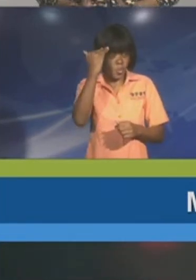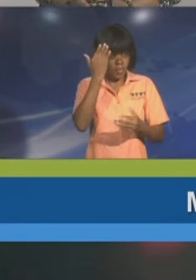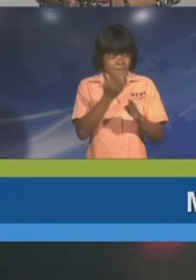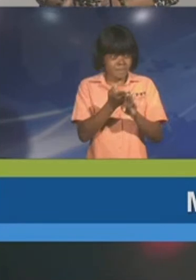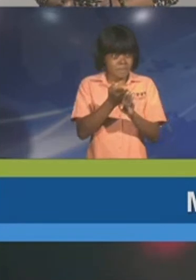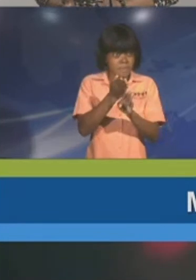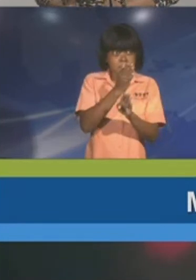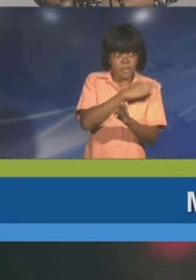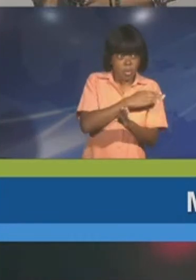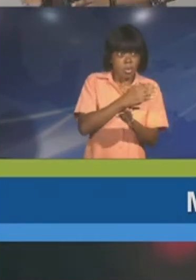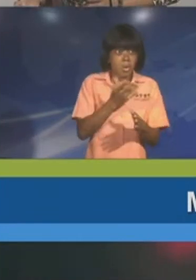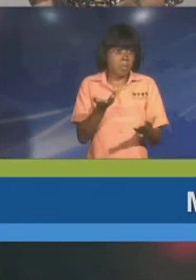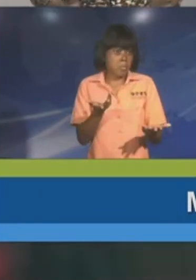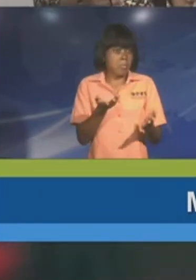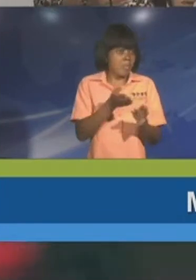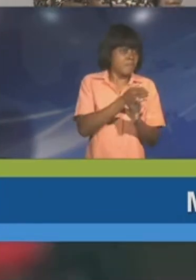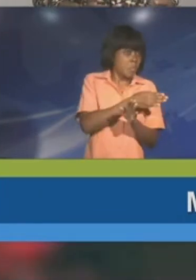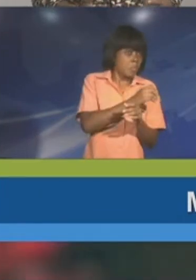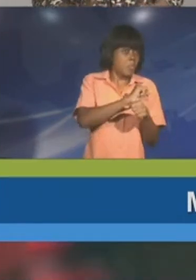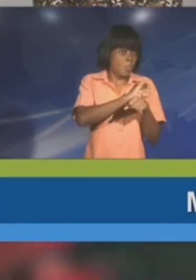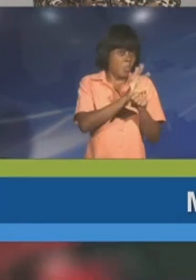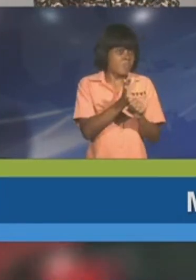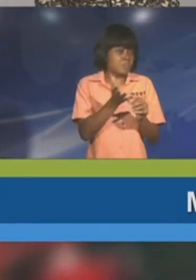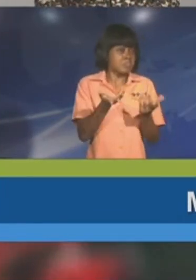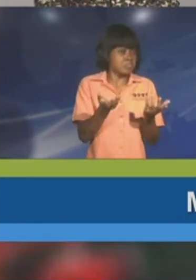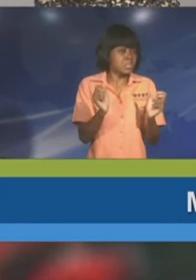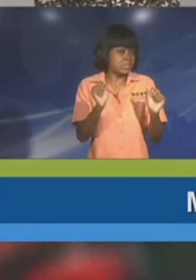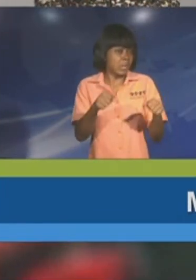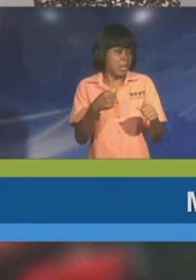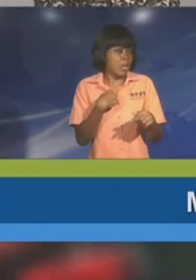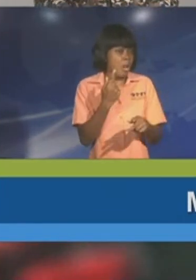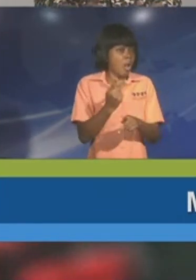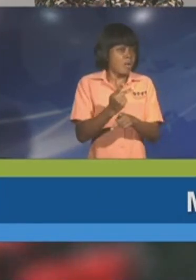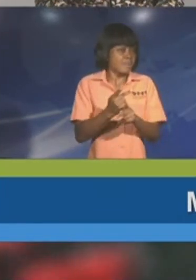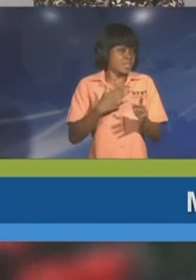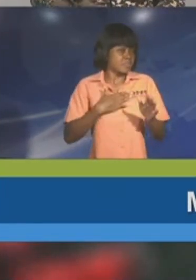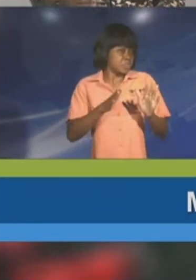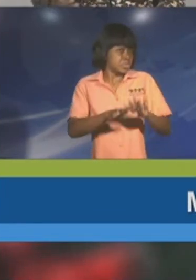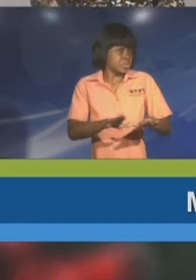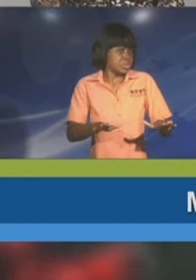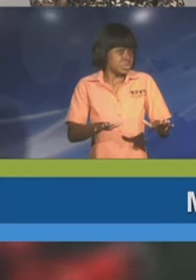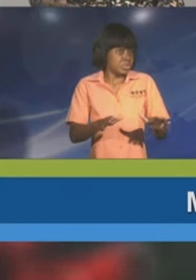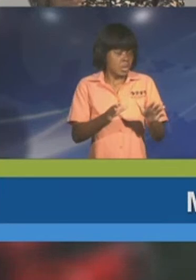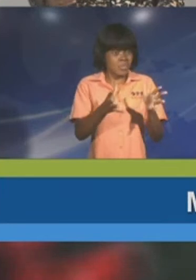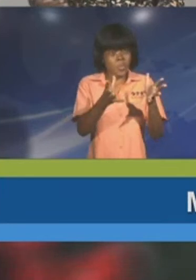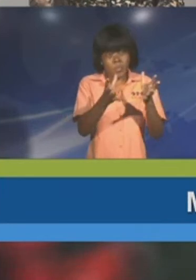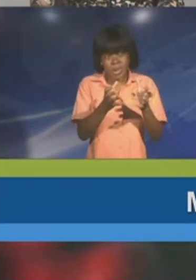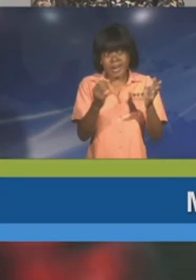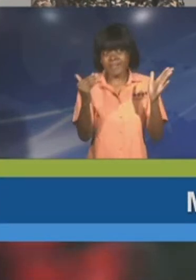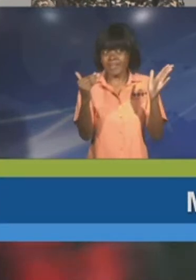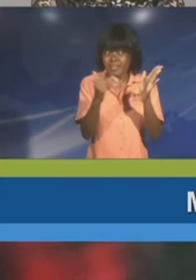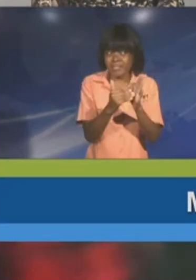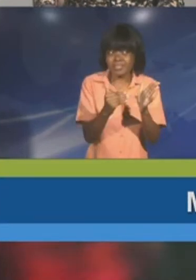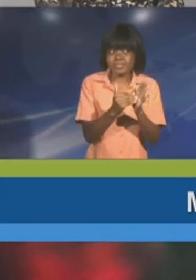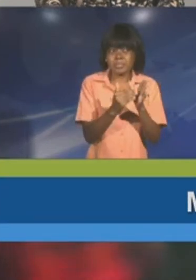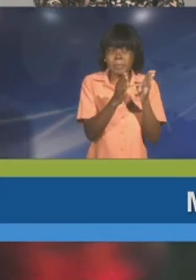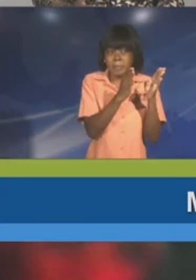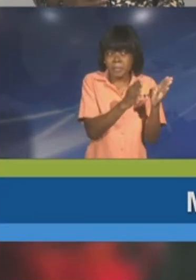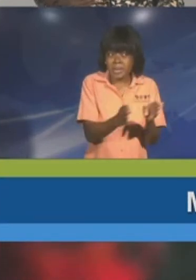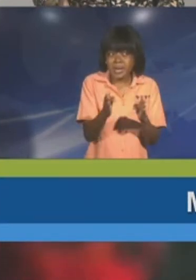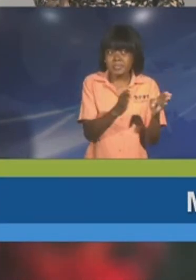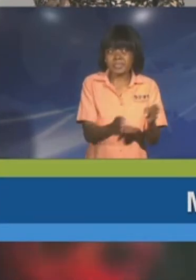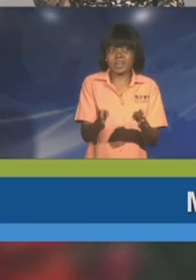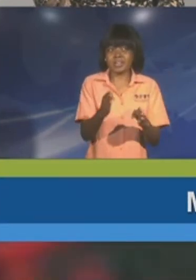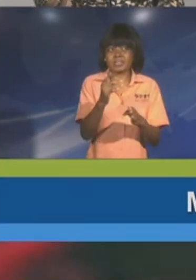confident. But you have had all the information over the past few months. You've had it from various sources, from the Ministry of Health, and I